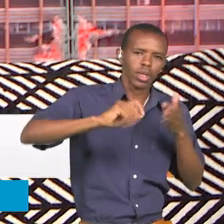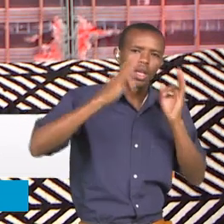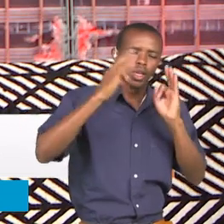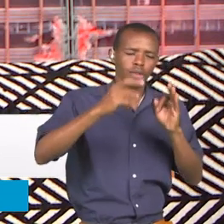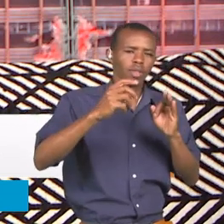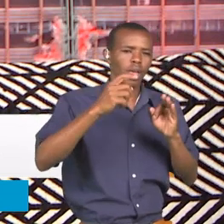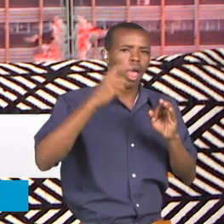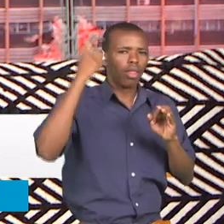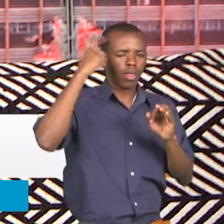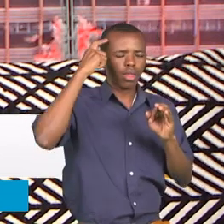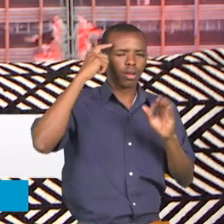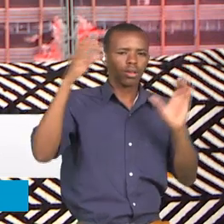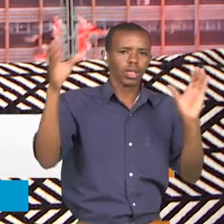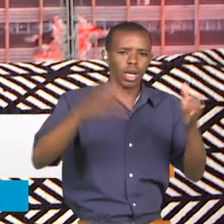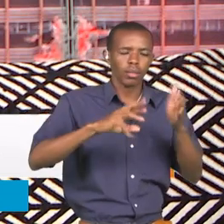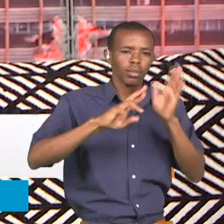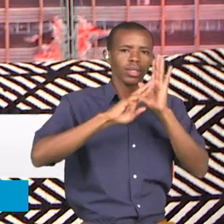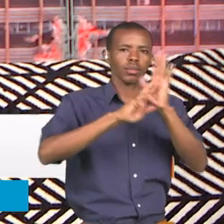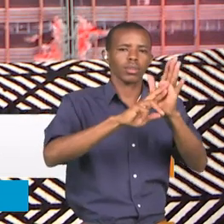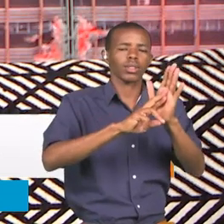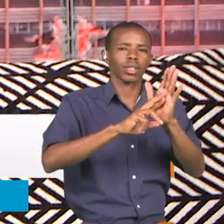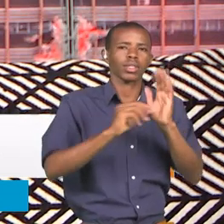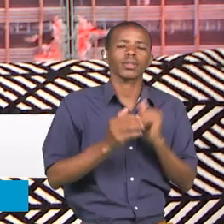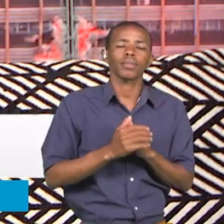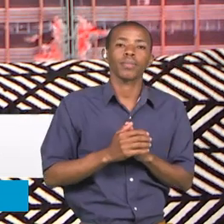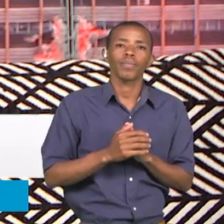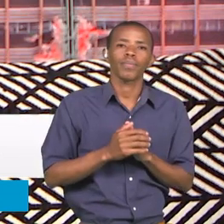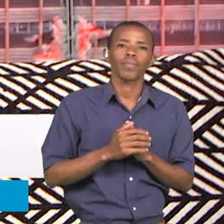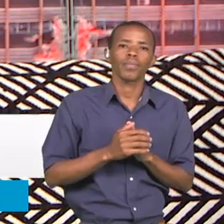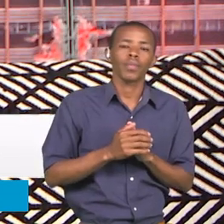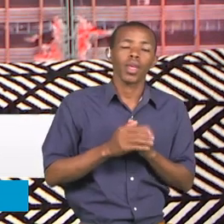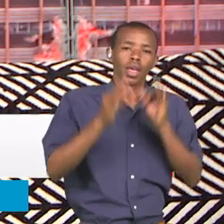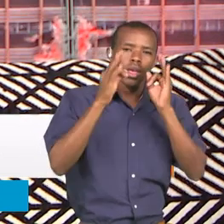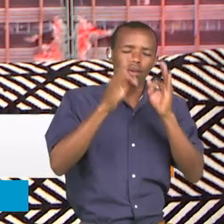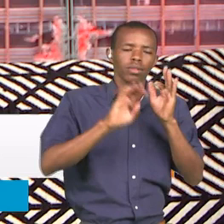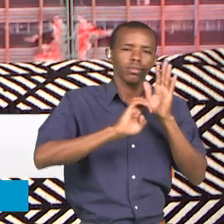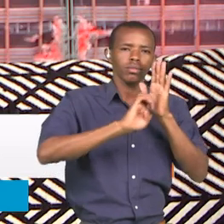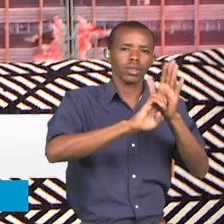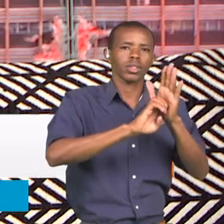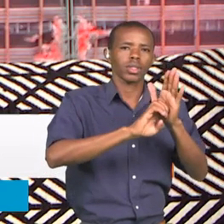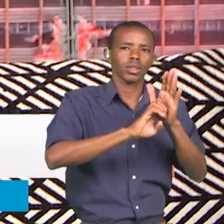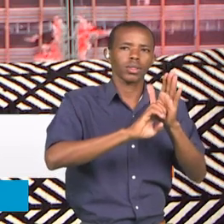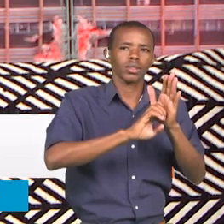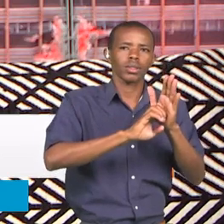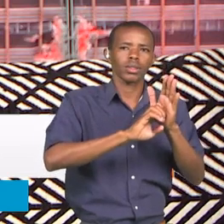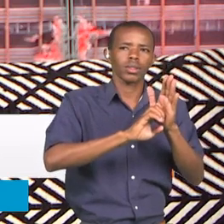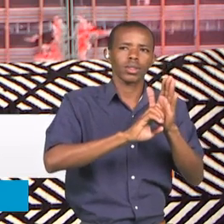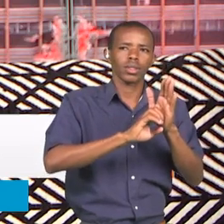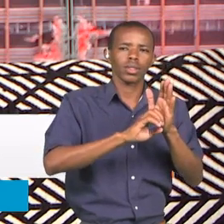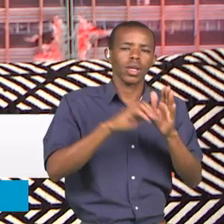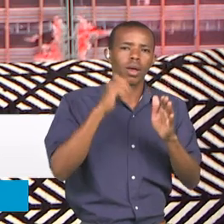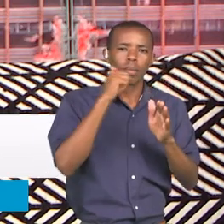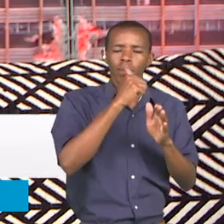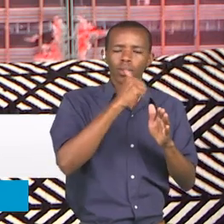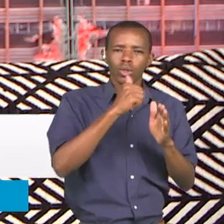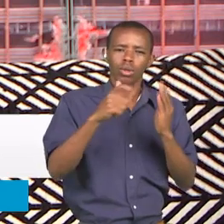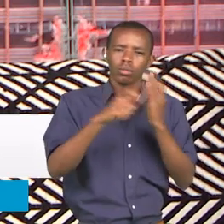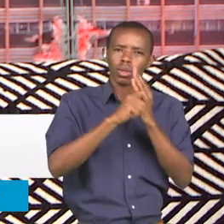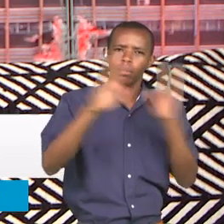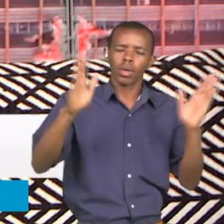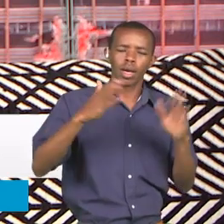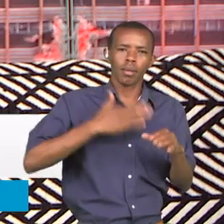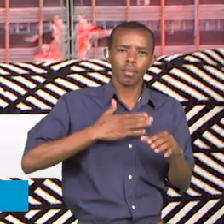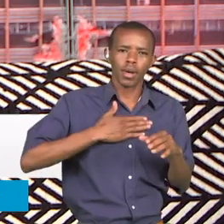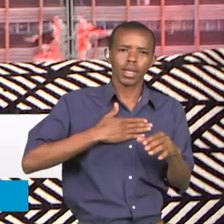reflects on the brand that they represent. Mm-hmm. Yeah. So that if, for example, my personal hero, Mr. Eliud